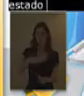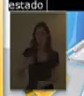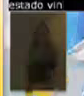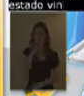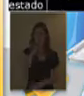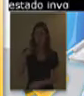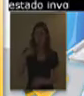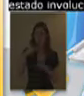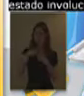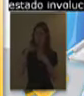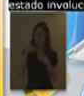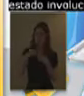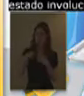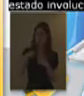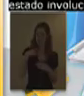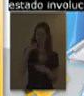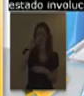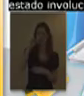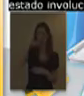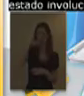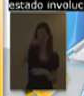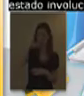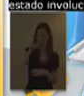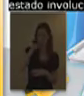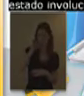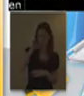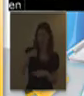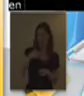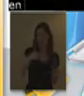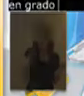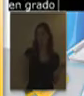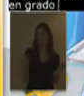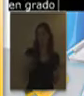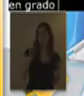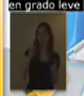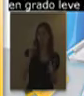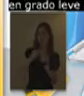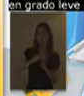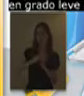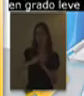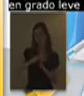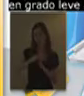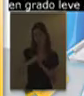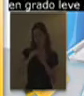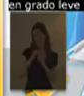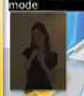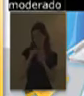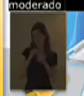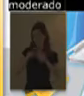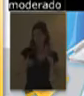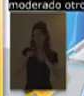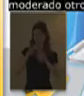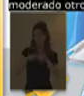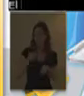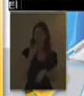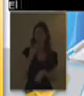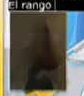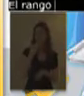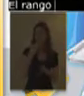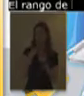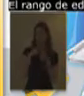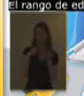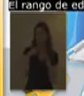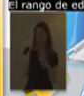users with dementia of minor or moderate nature, and the range